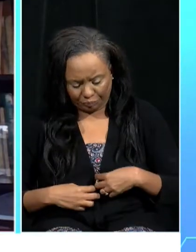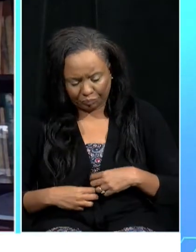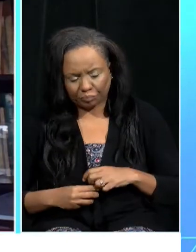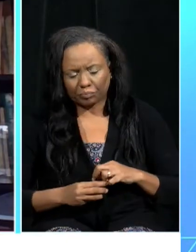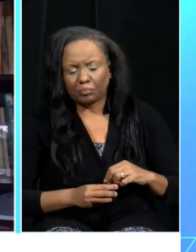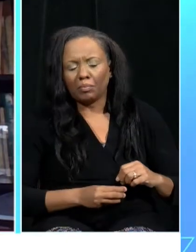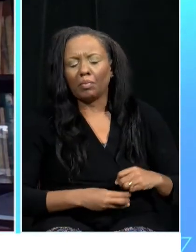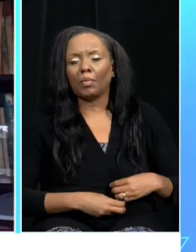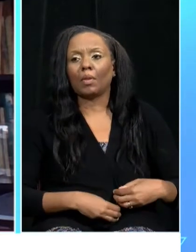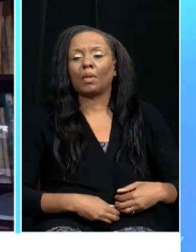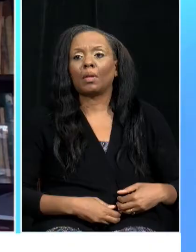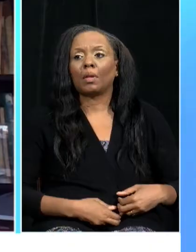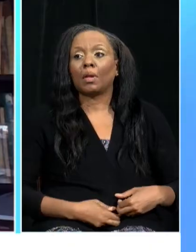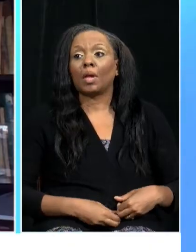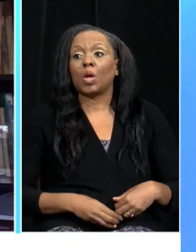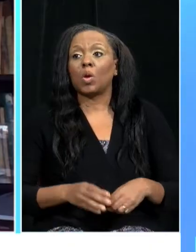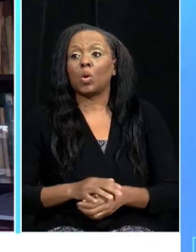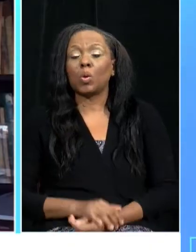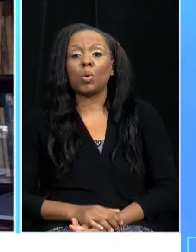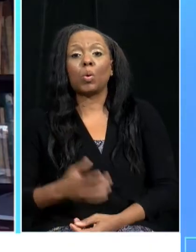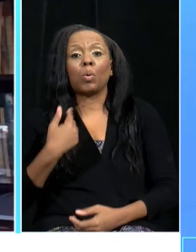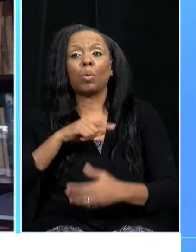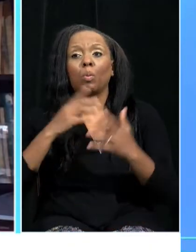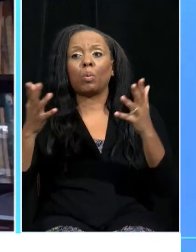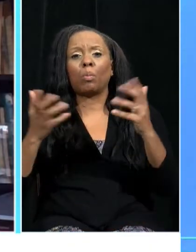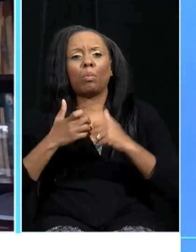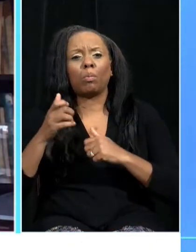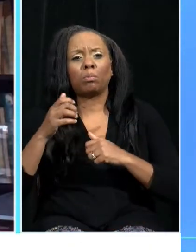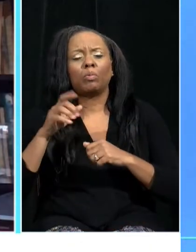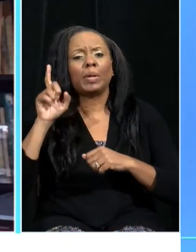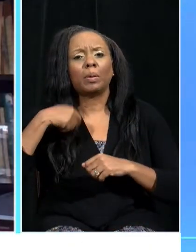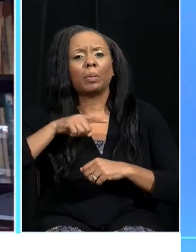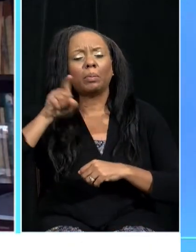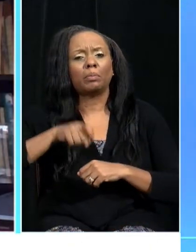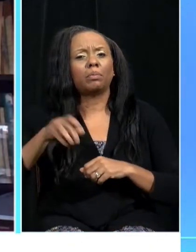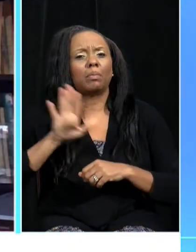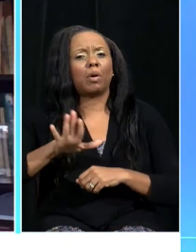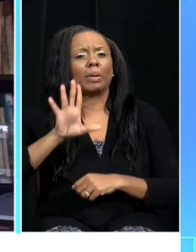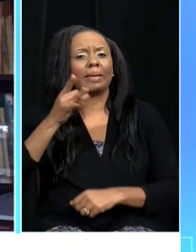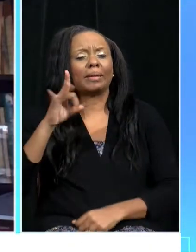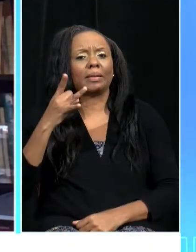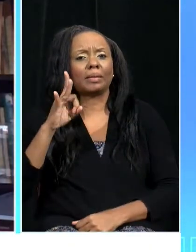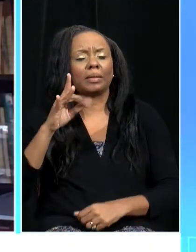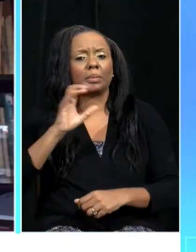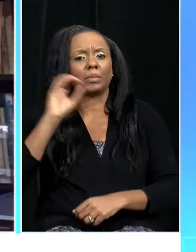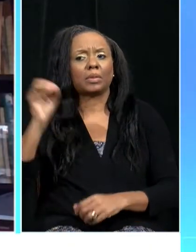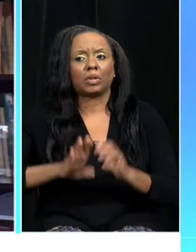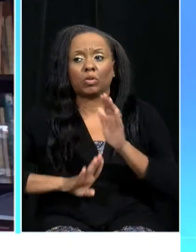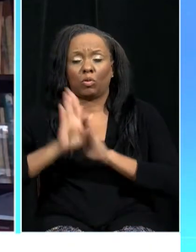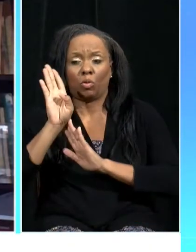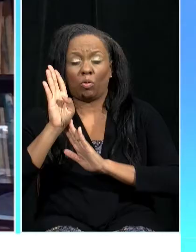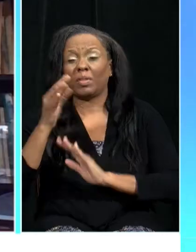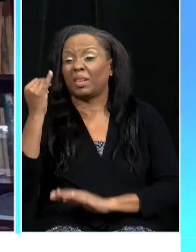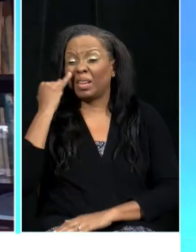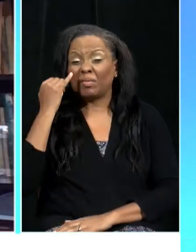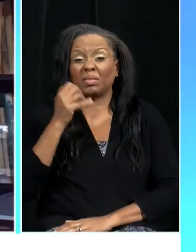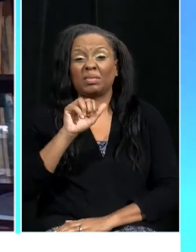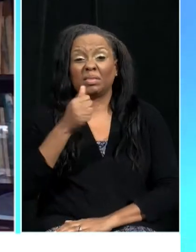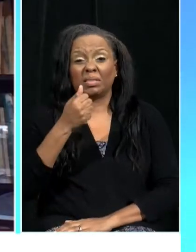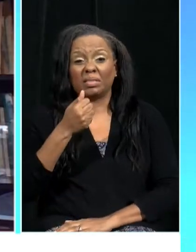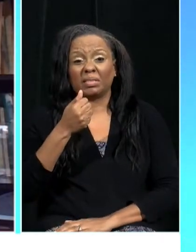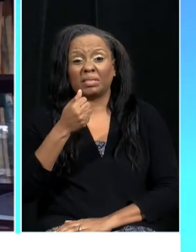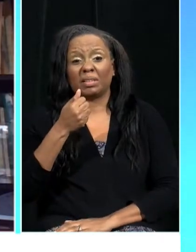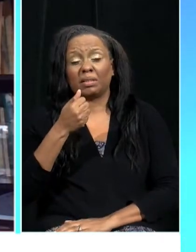pre-COVID levels, we would need approximately 18% growth. So if we get 10 or 12, it would have been an